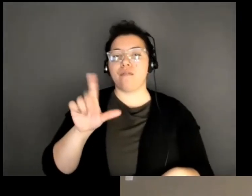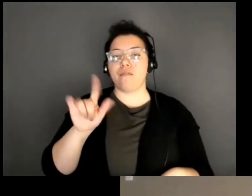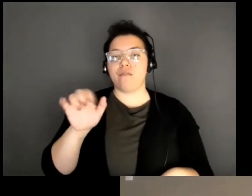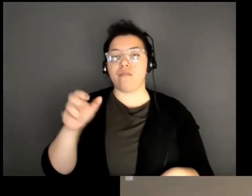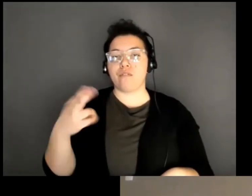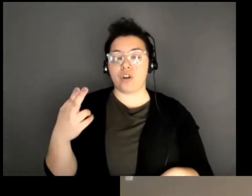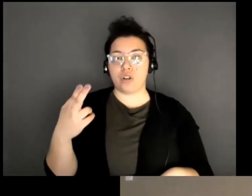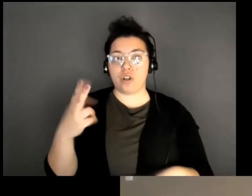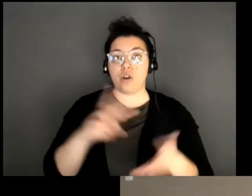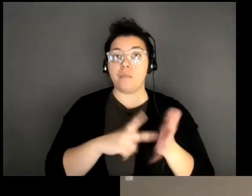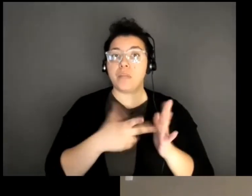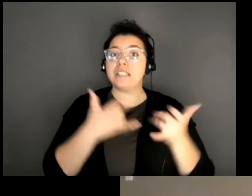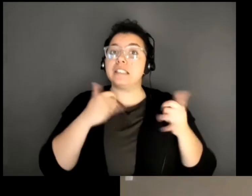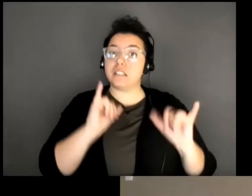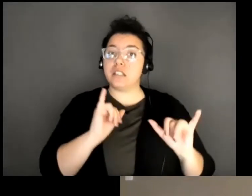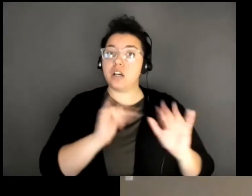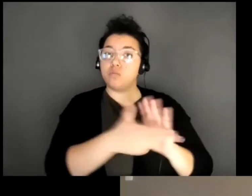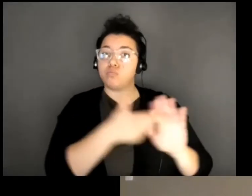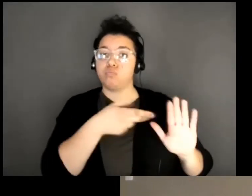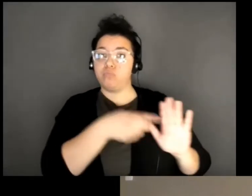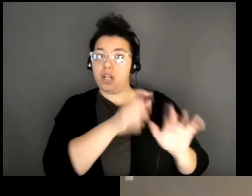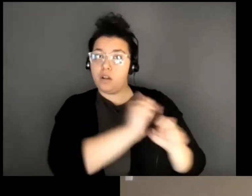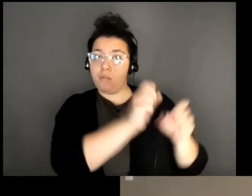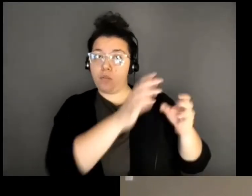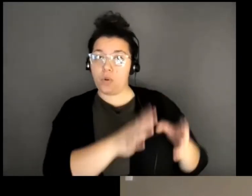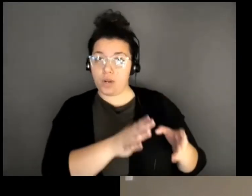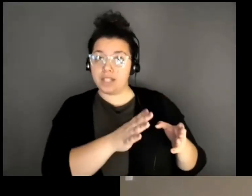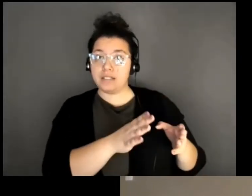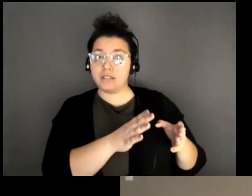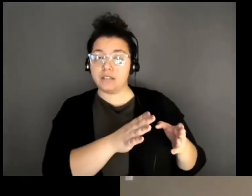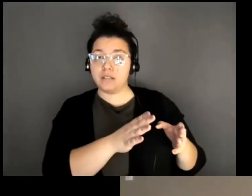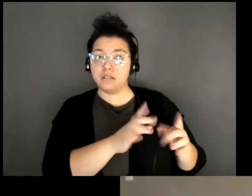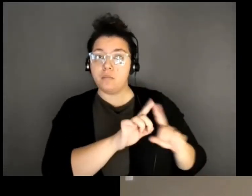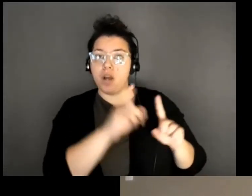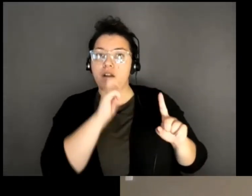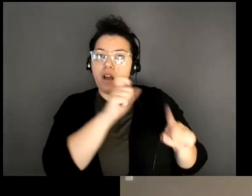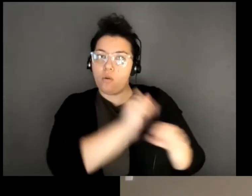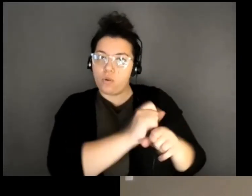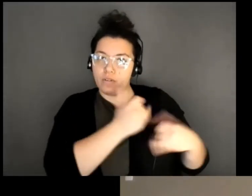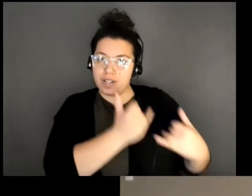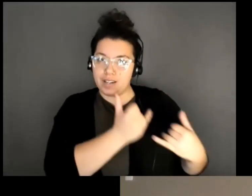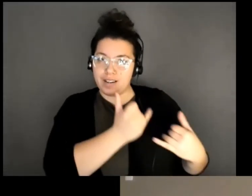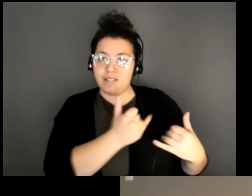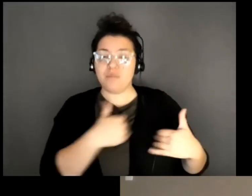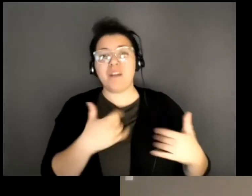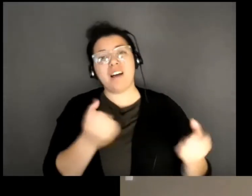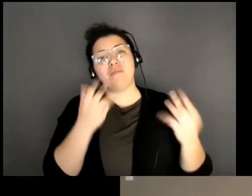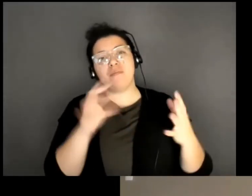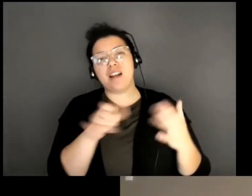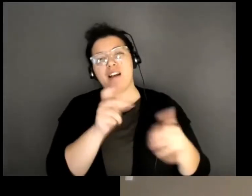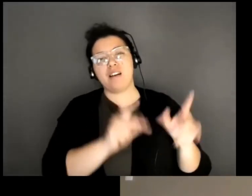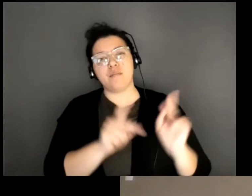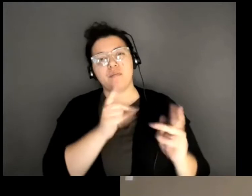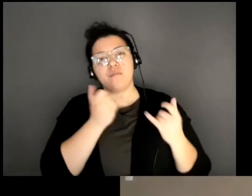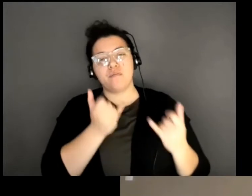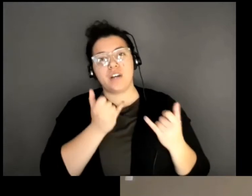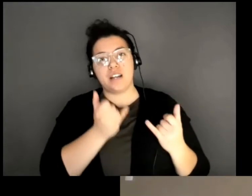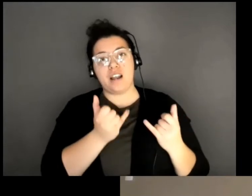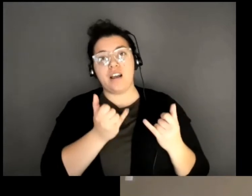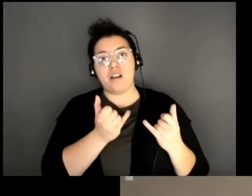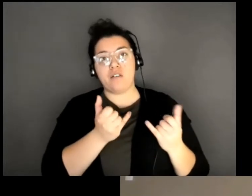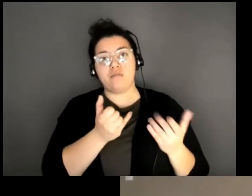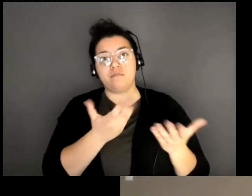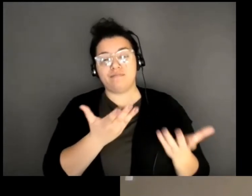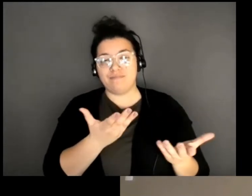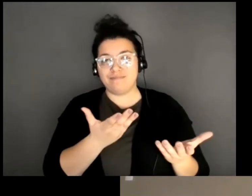but just not currently working. But we have a lot of colleagues throughout the entire industry that have been let go